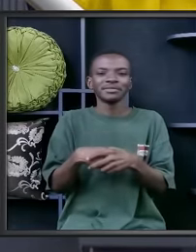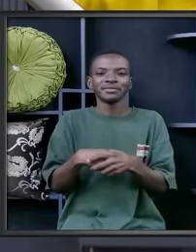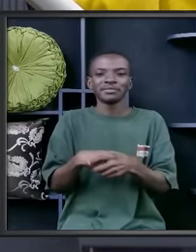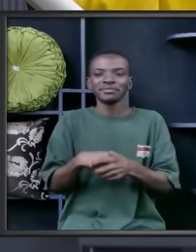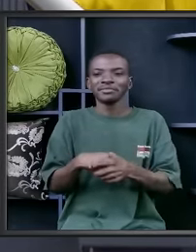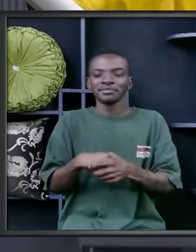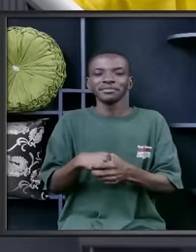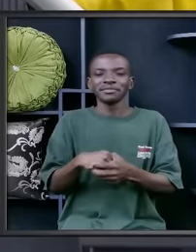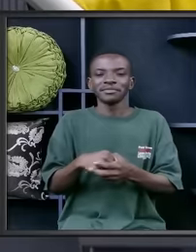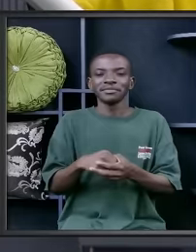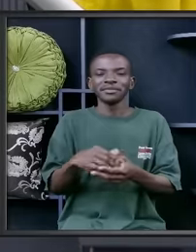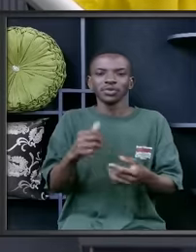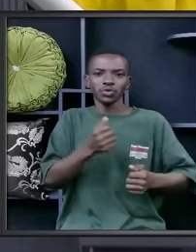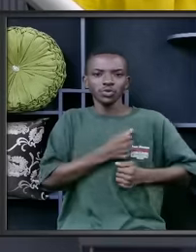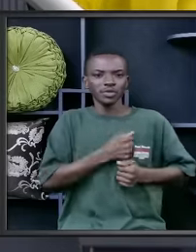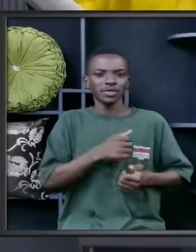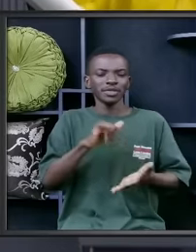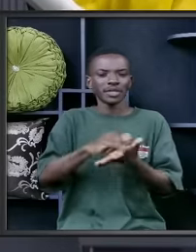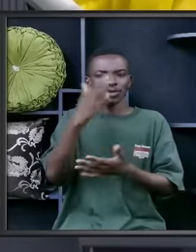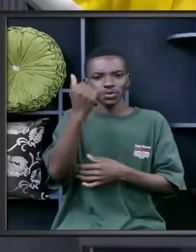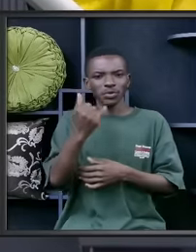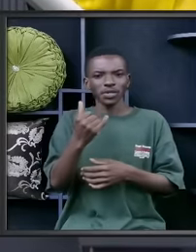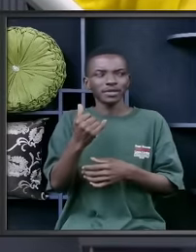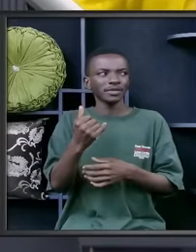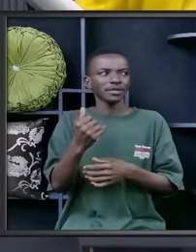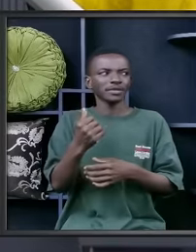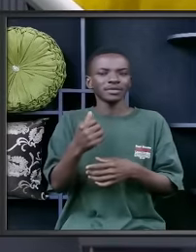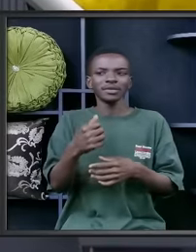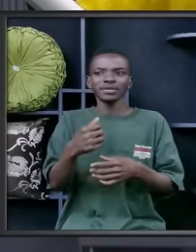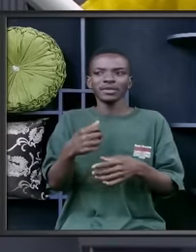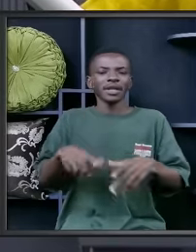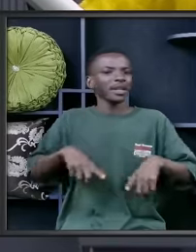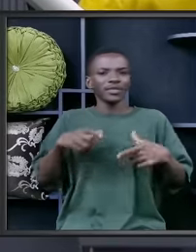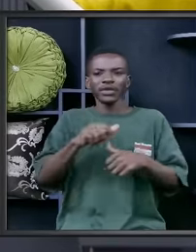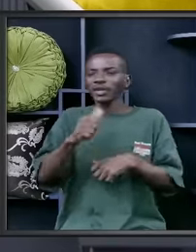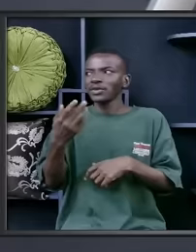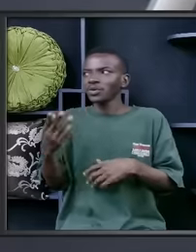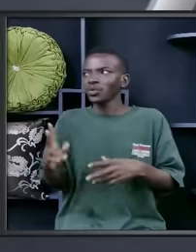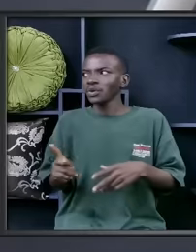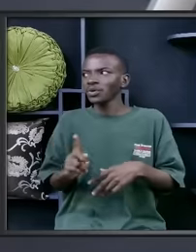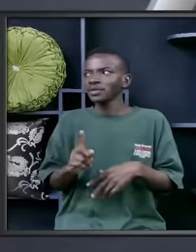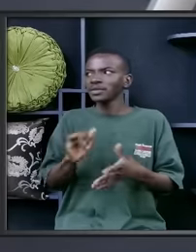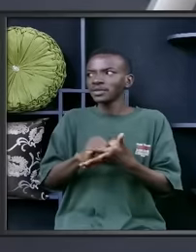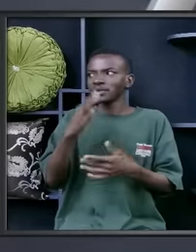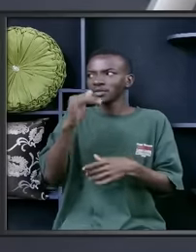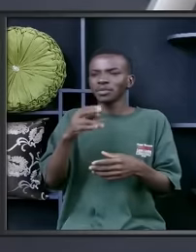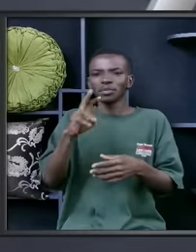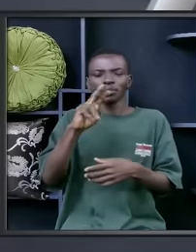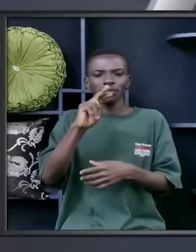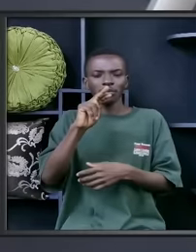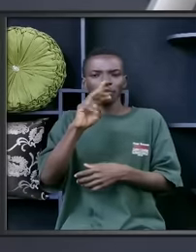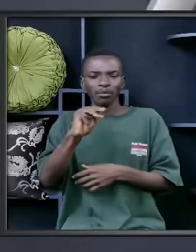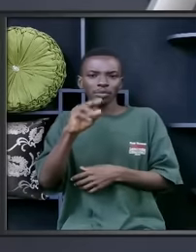don't matter. Okay. Soldier, now I make soldier feel survive anywhere. Now I make Mopole feel survive anywhere.